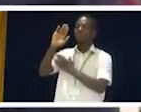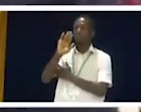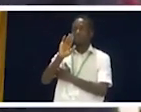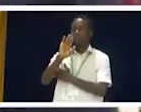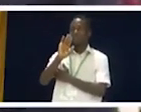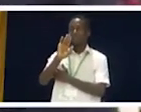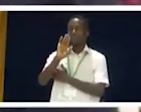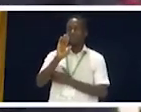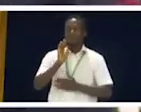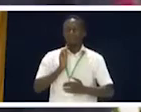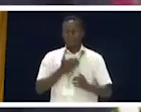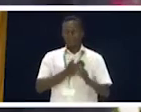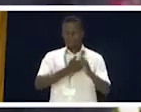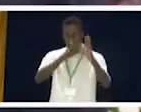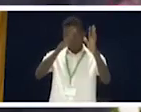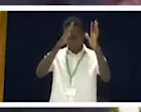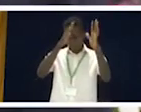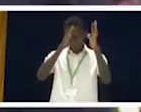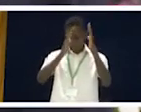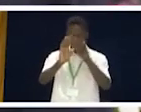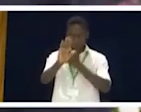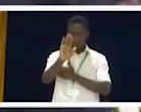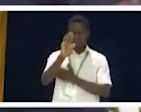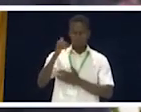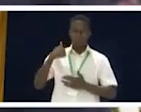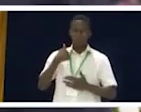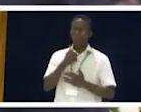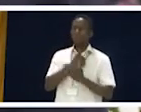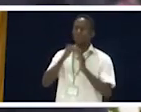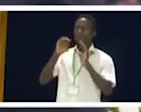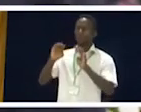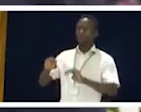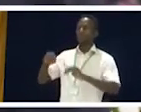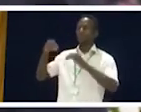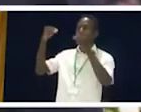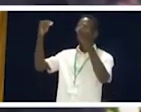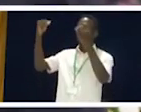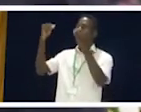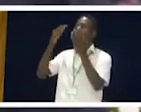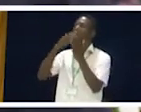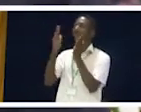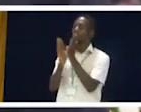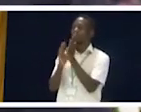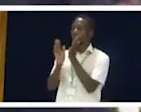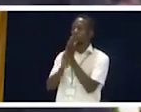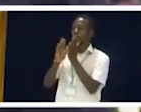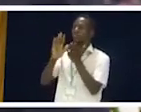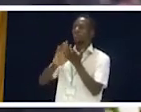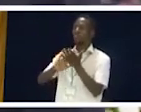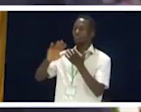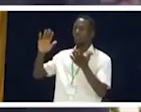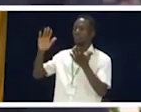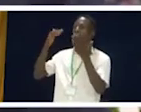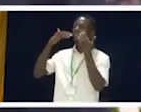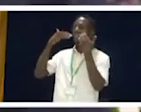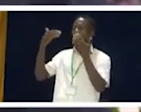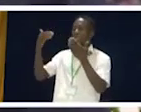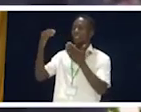wonderful God. Our Father and our God, we give you praise, we give you glory. Thank you for this night of